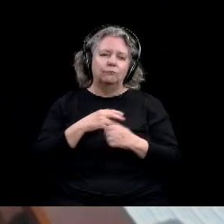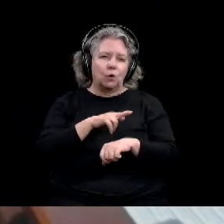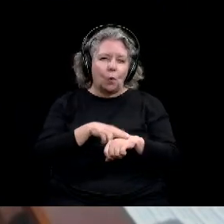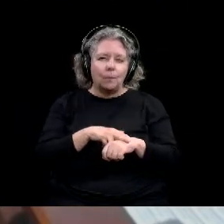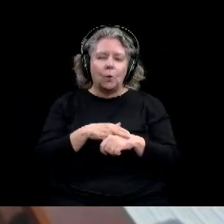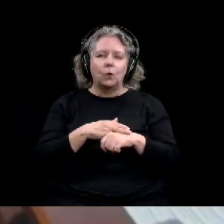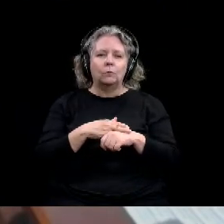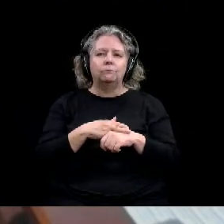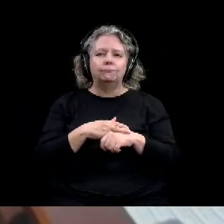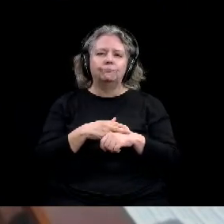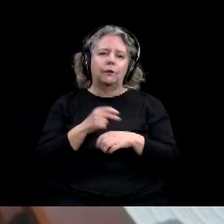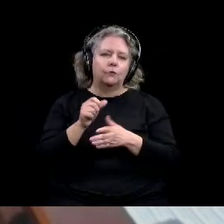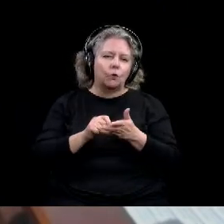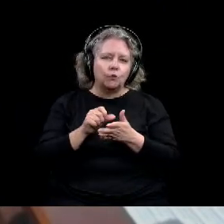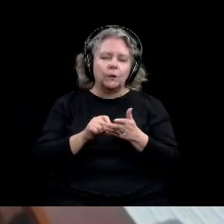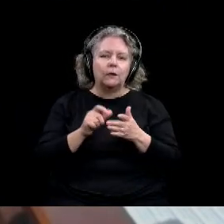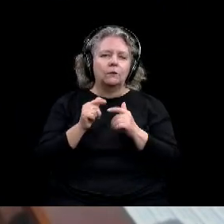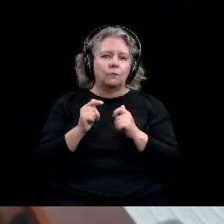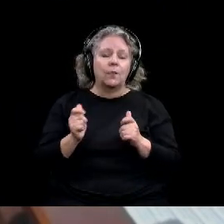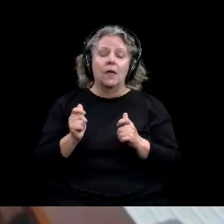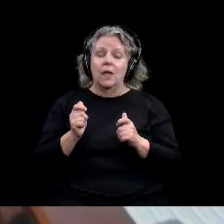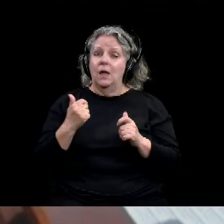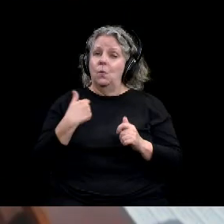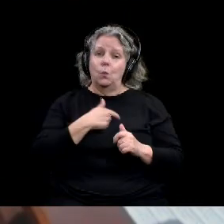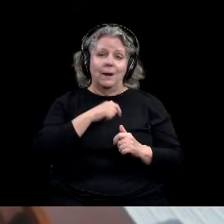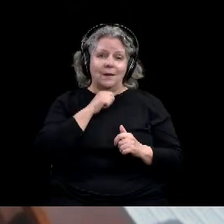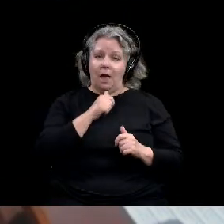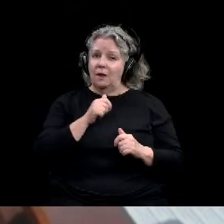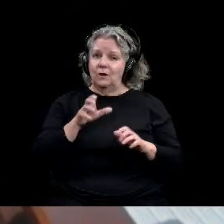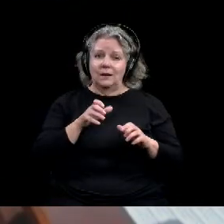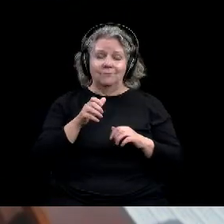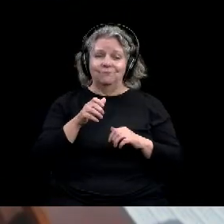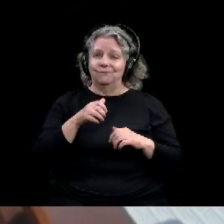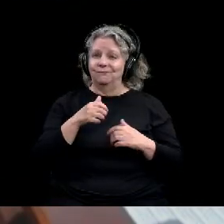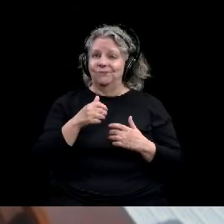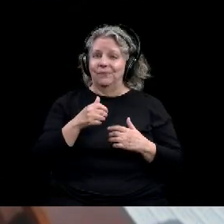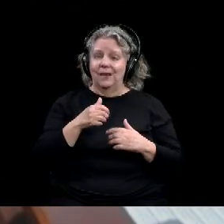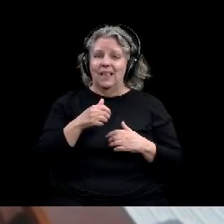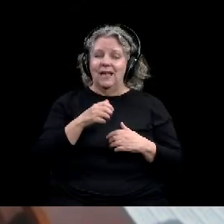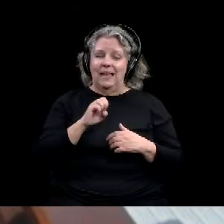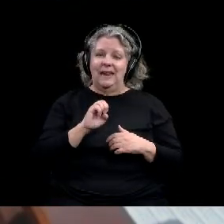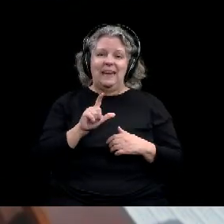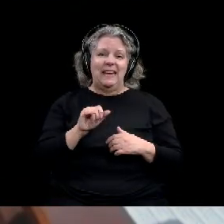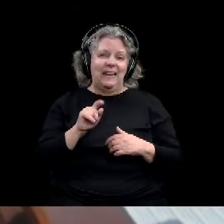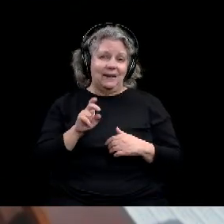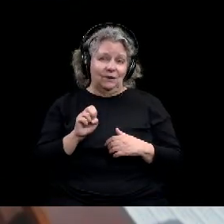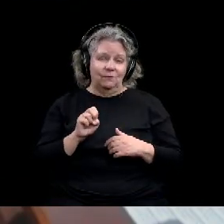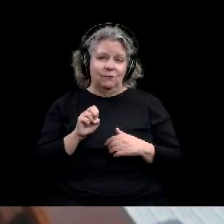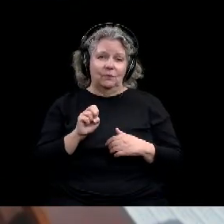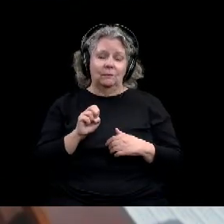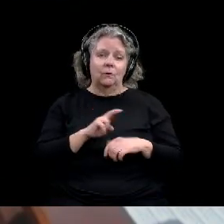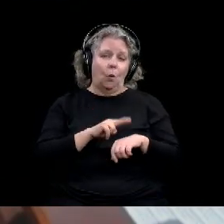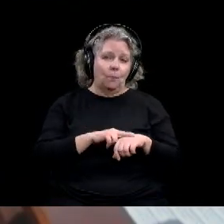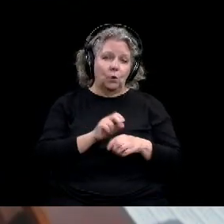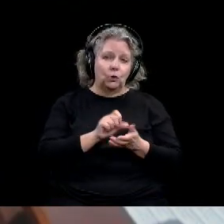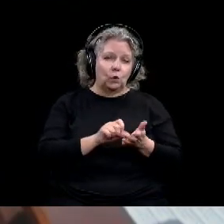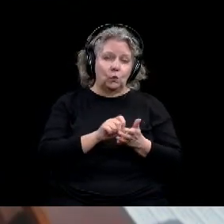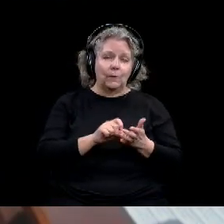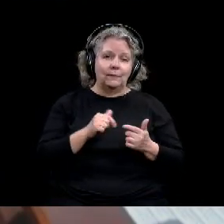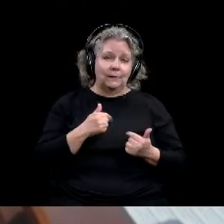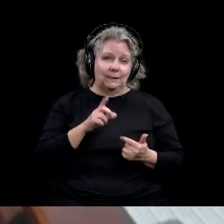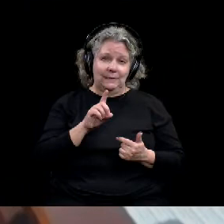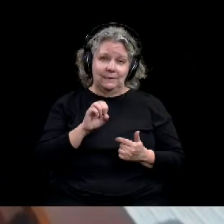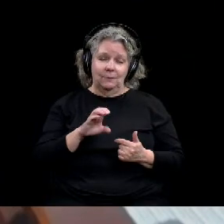the 2nd. So that's almost 2 months of deferring cases, holding cases. We have done